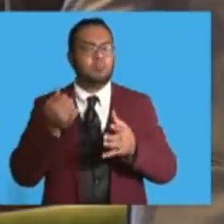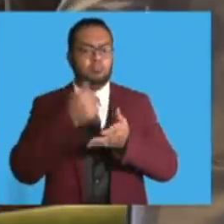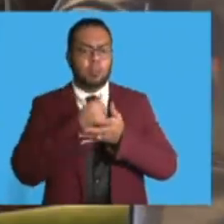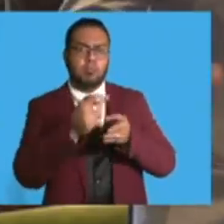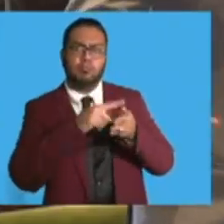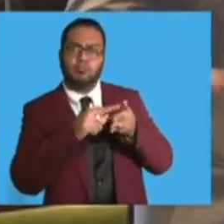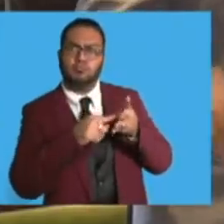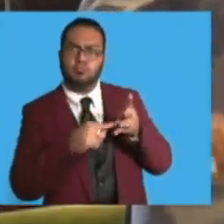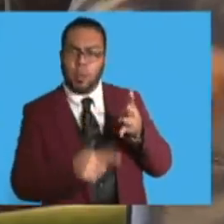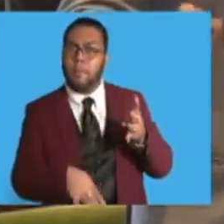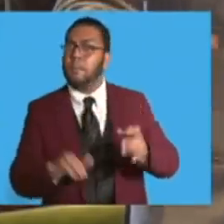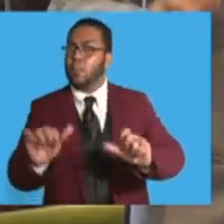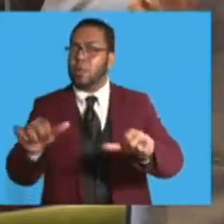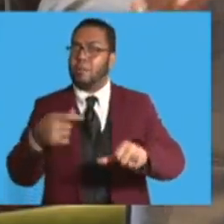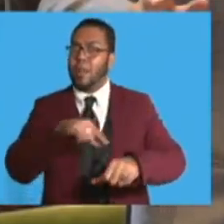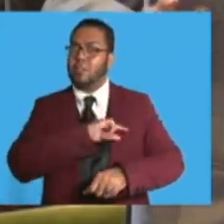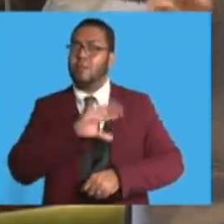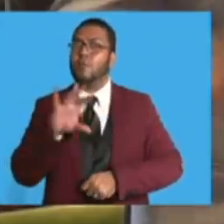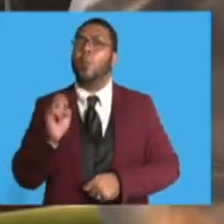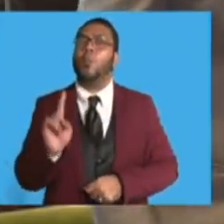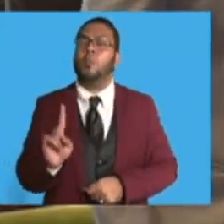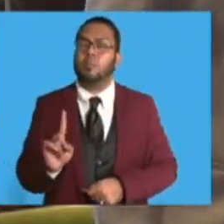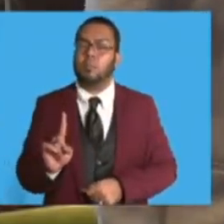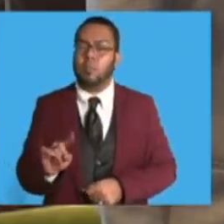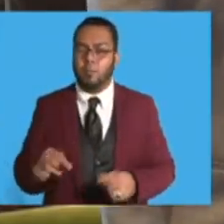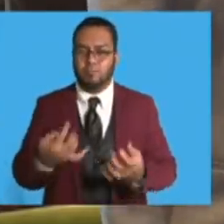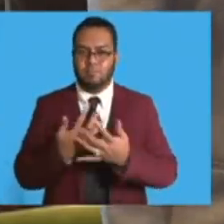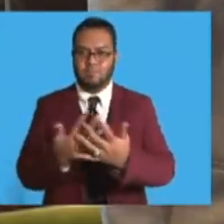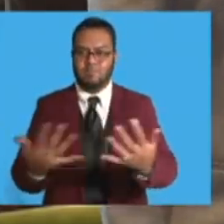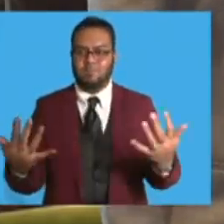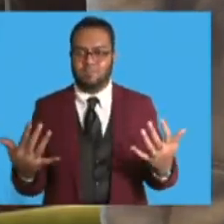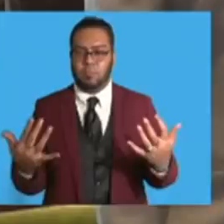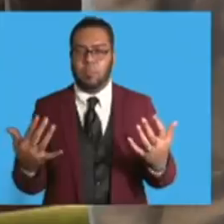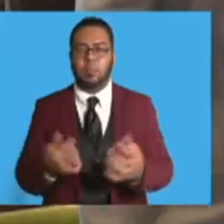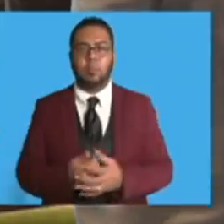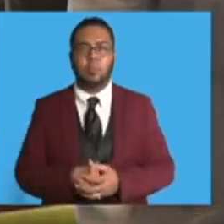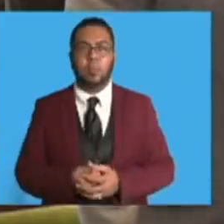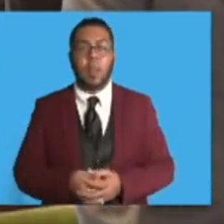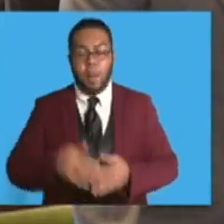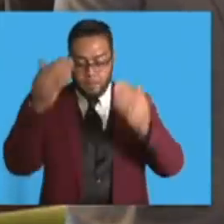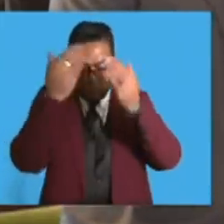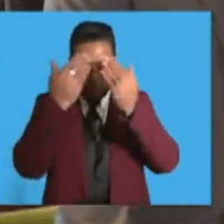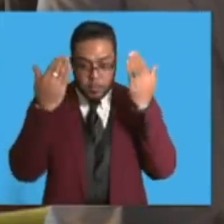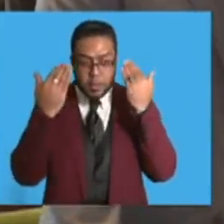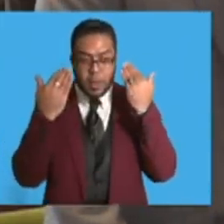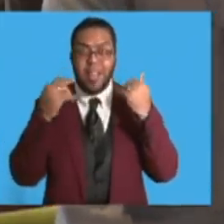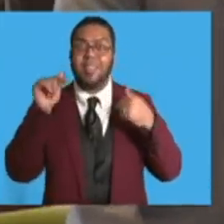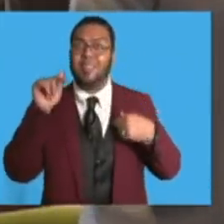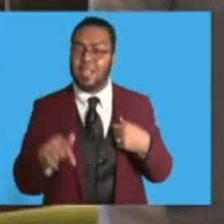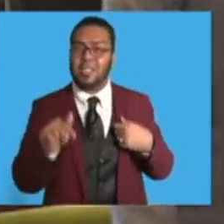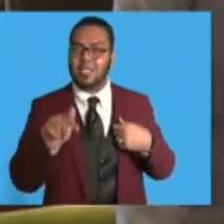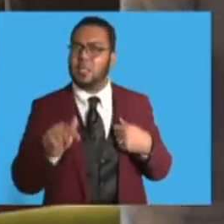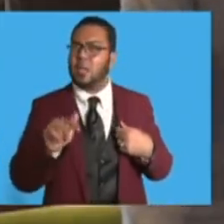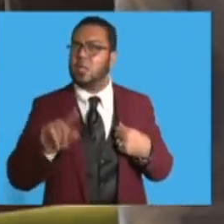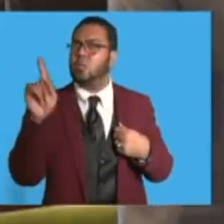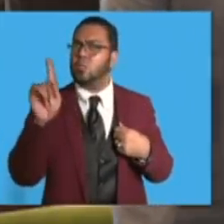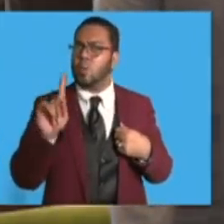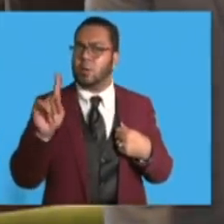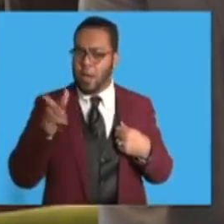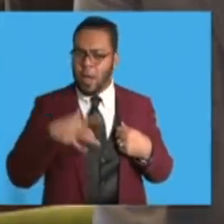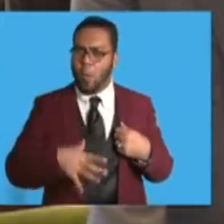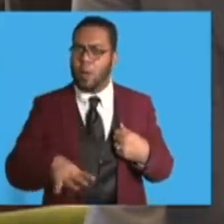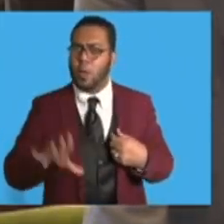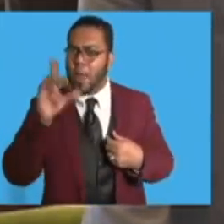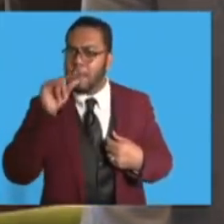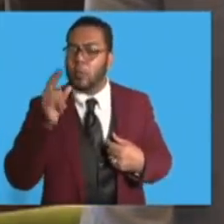that actually protect us from the tyranny of the so-called majority, Madam Speaker. Madam Speaker, this is what I want to be